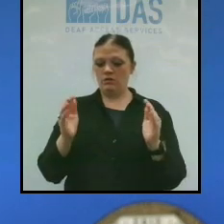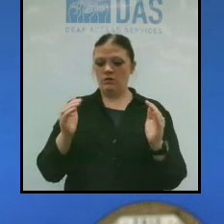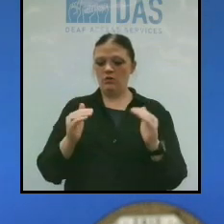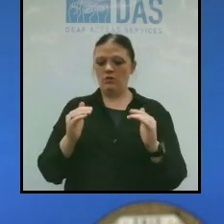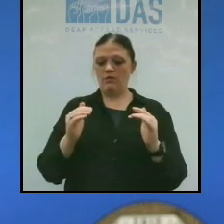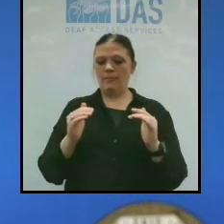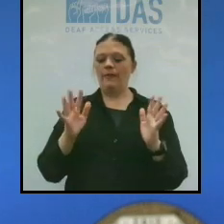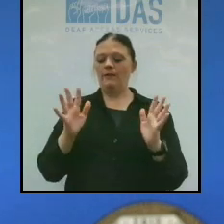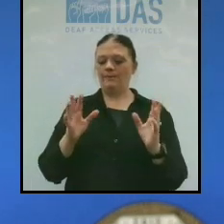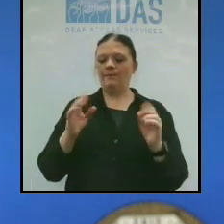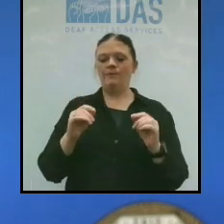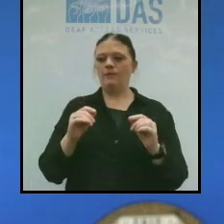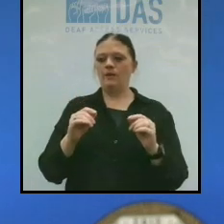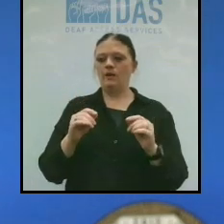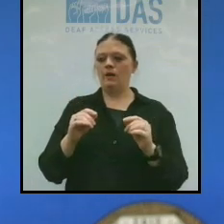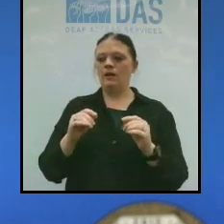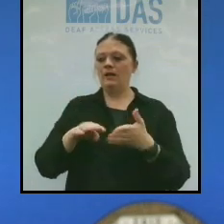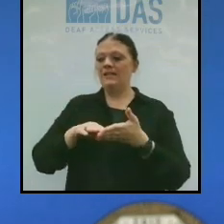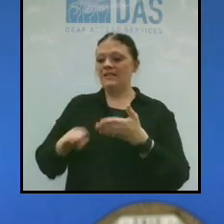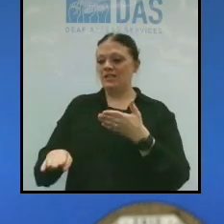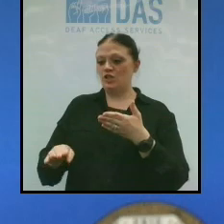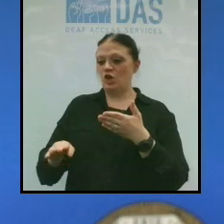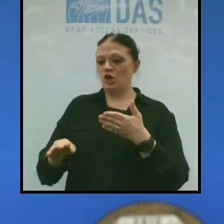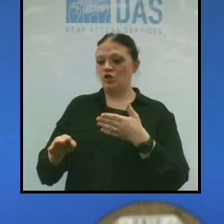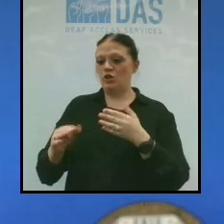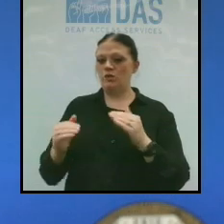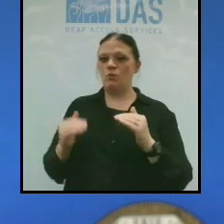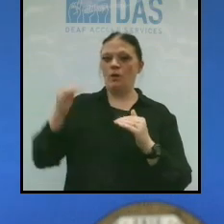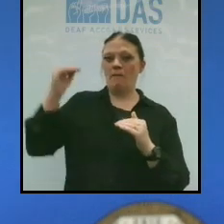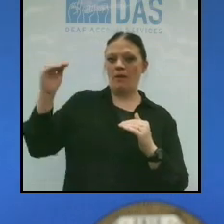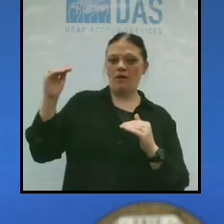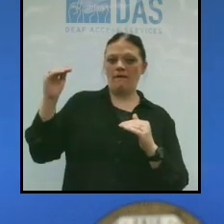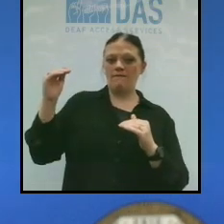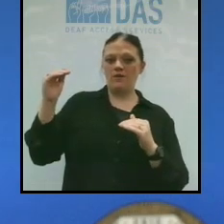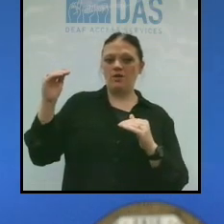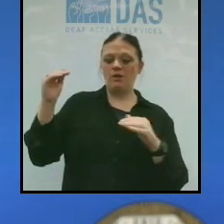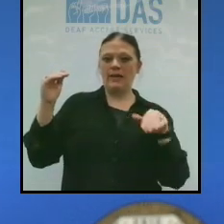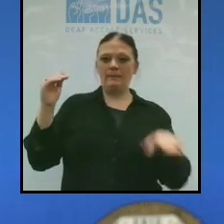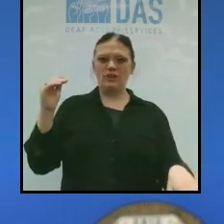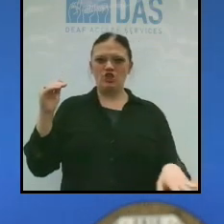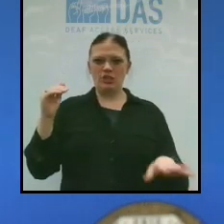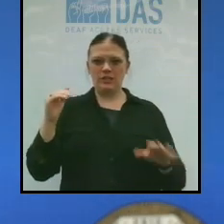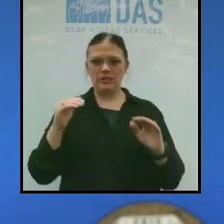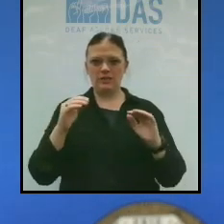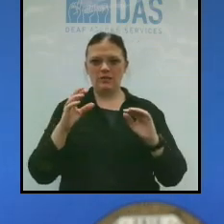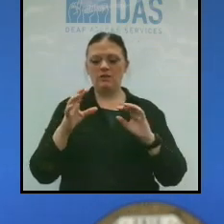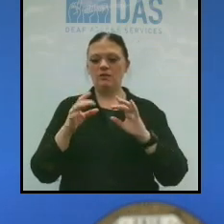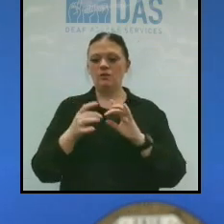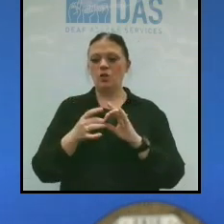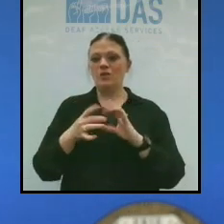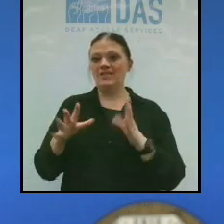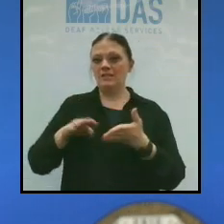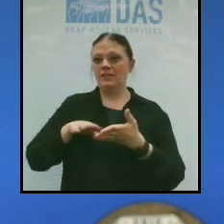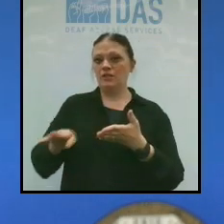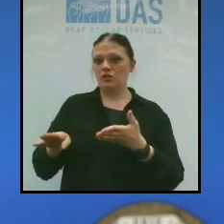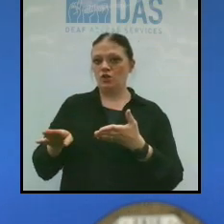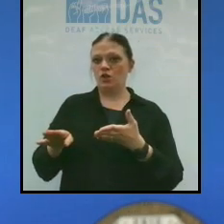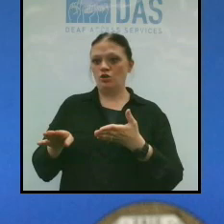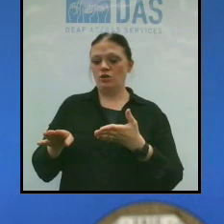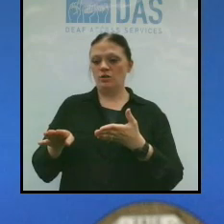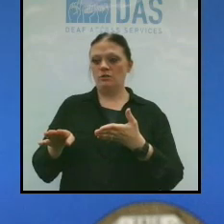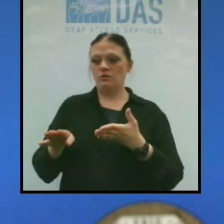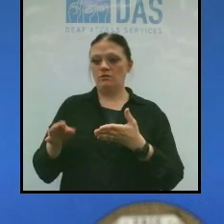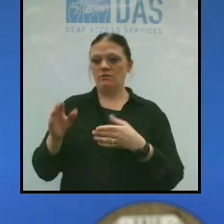were more people that were being discharged as compared to those that were going to hospitals. And the less we can keep that hospital